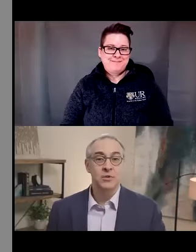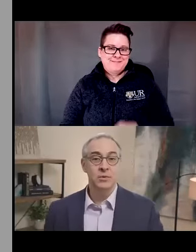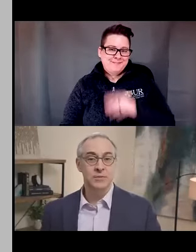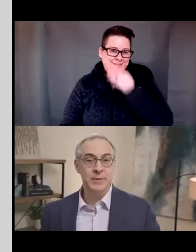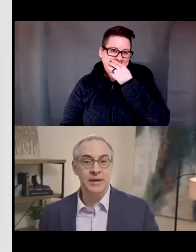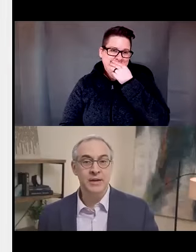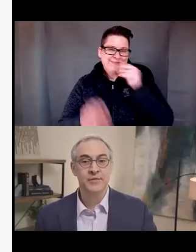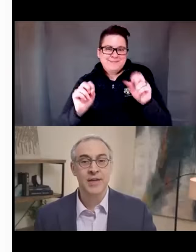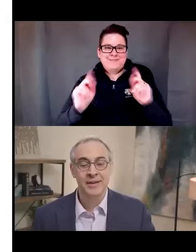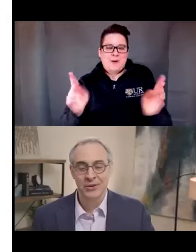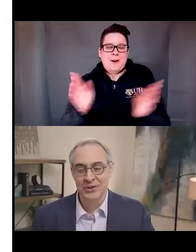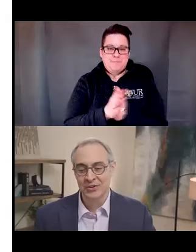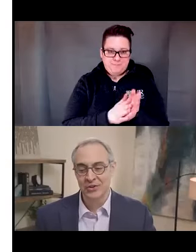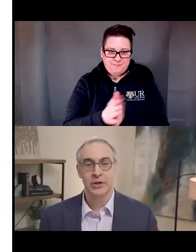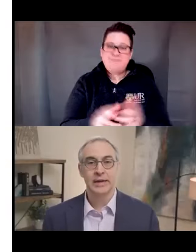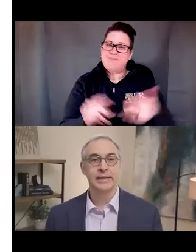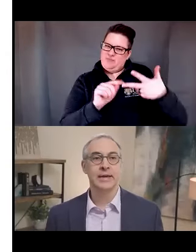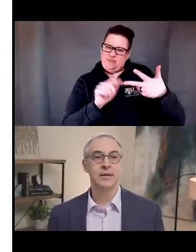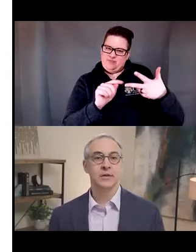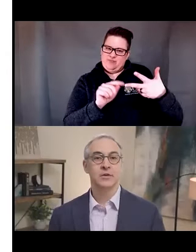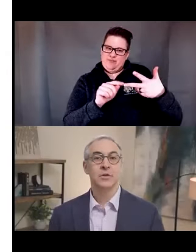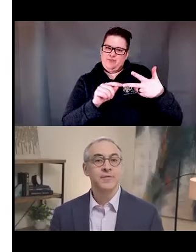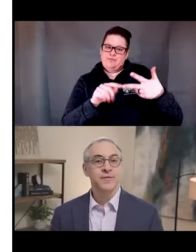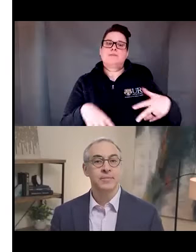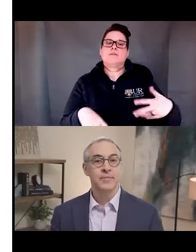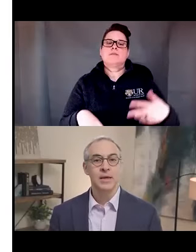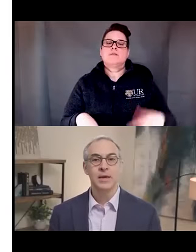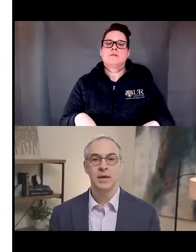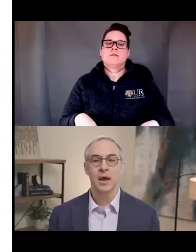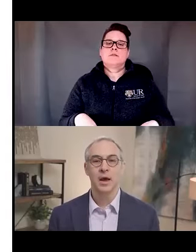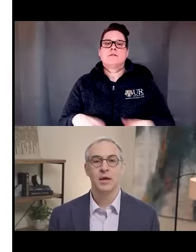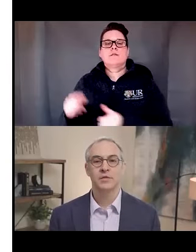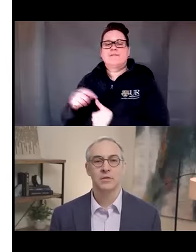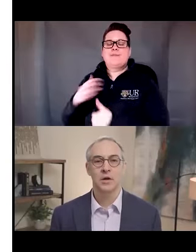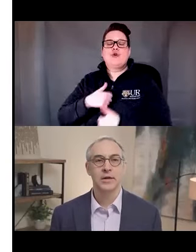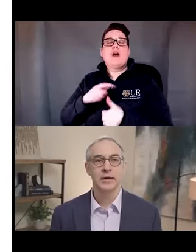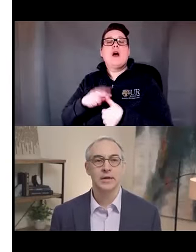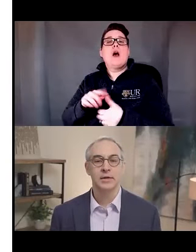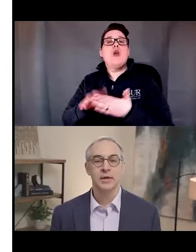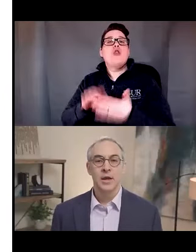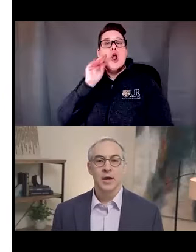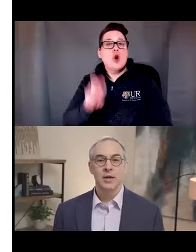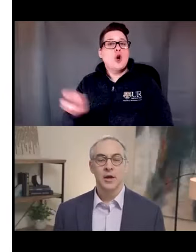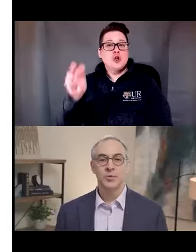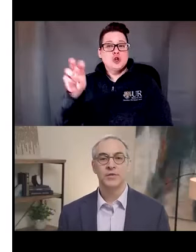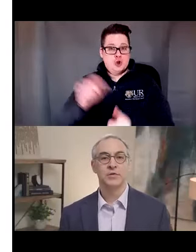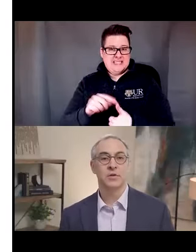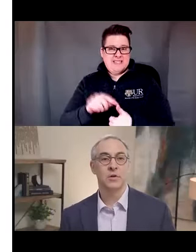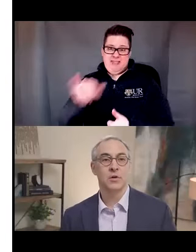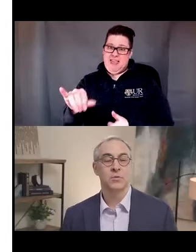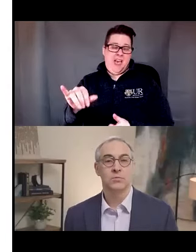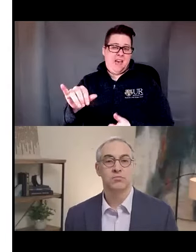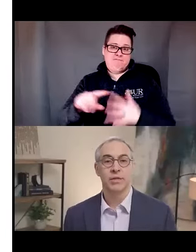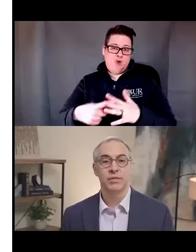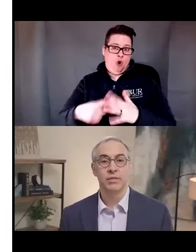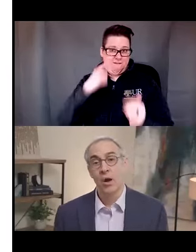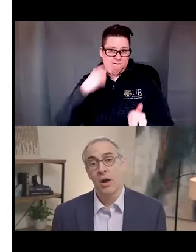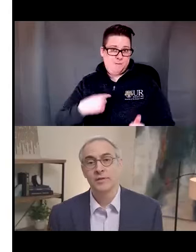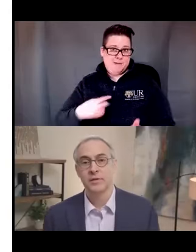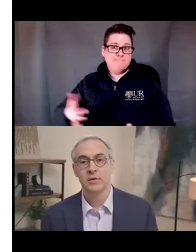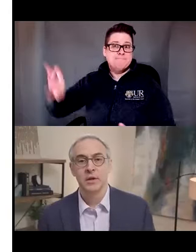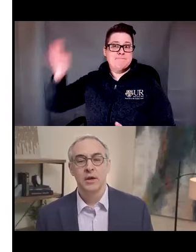Okay, so speaking of that learning journey, that journey for me started a number of years ago